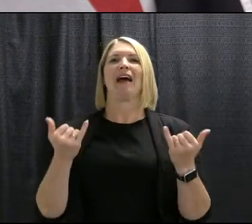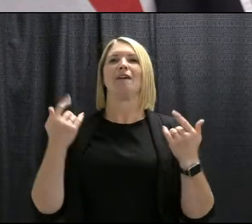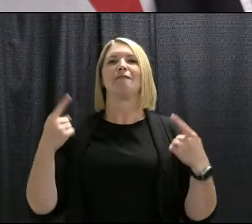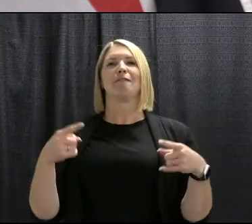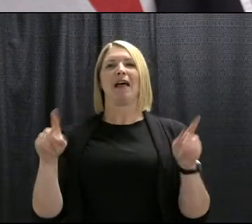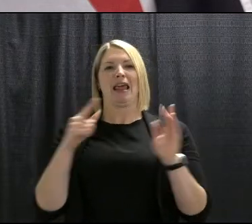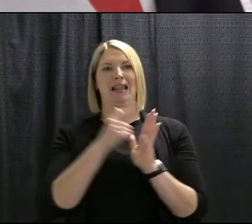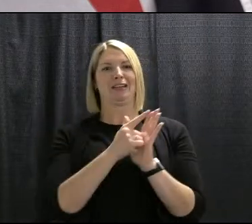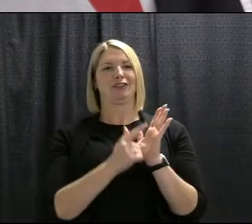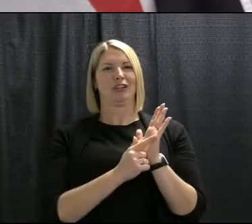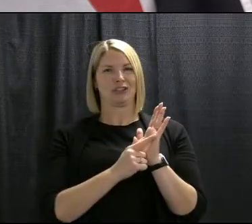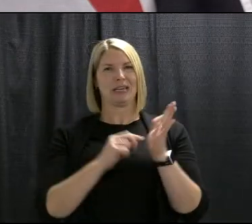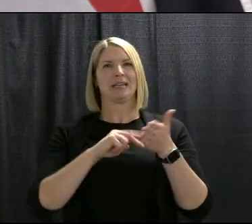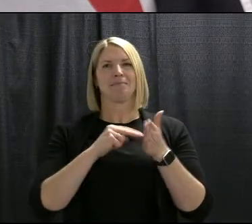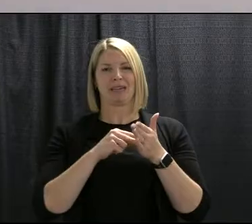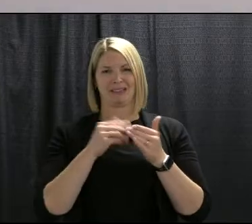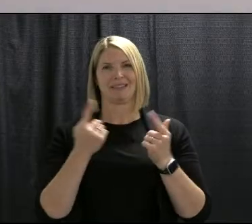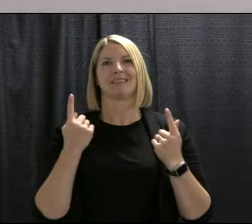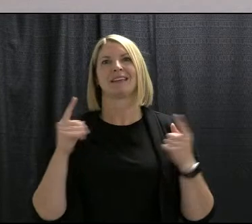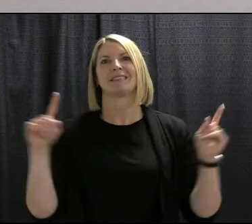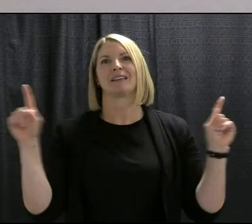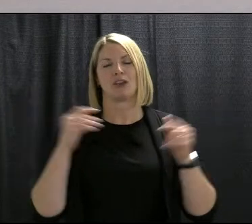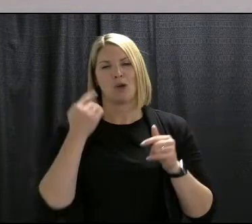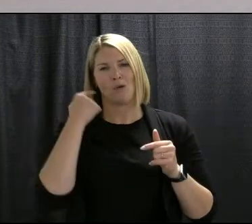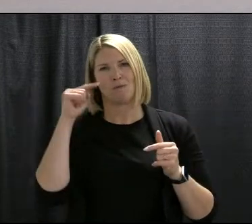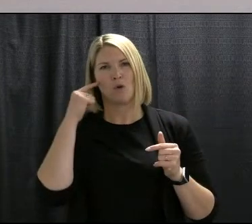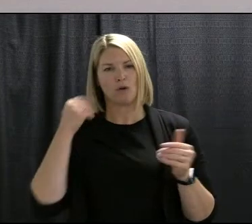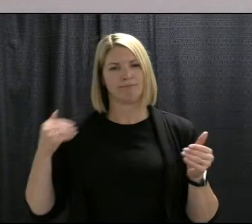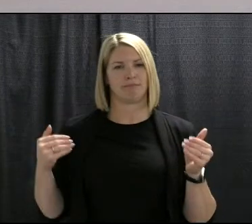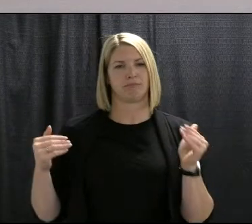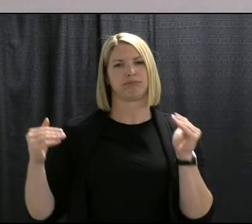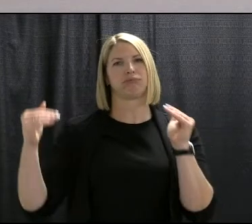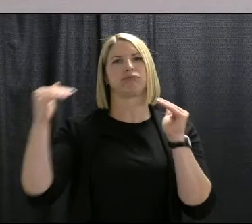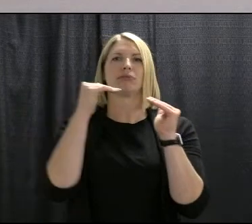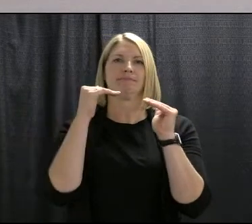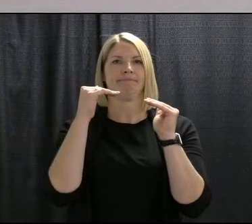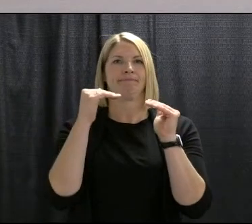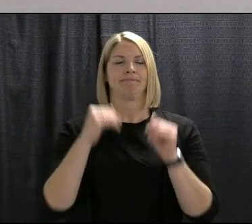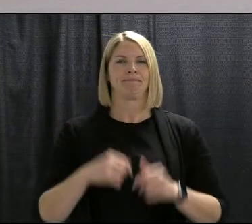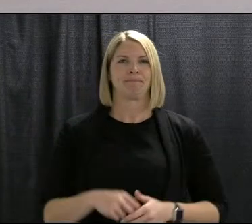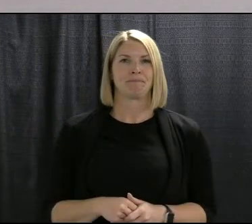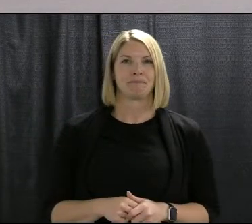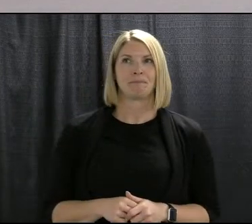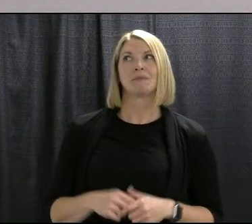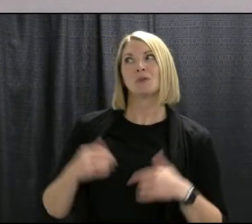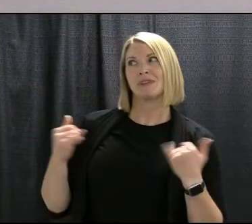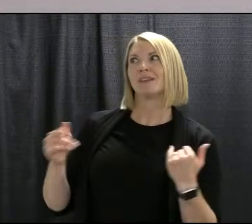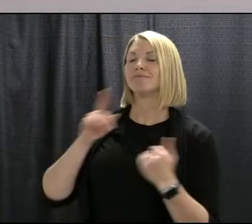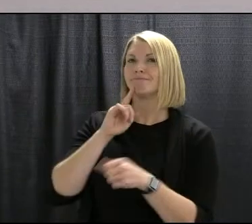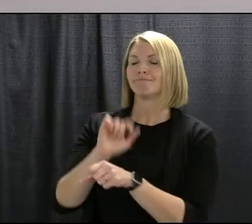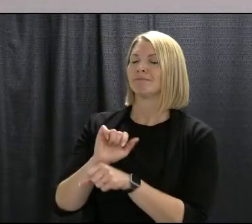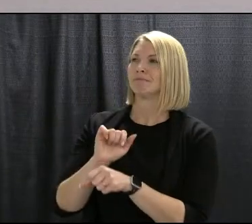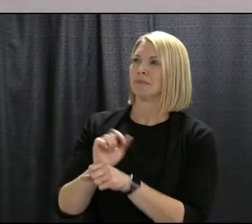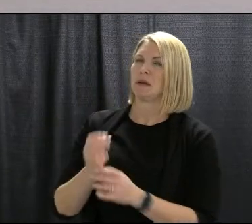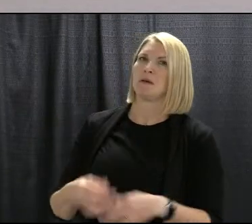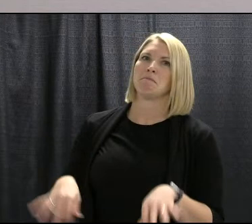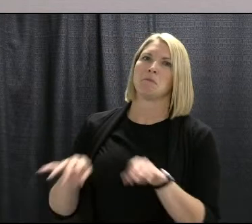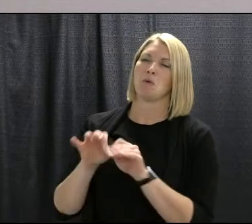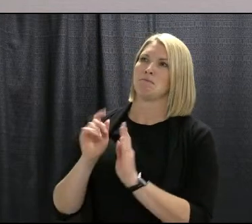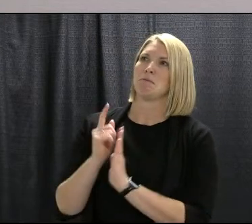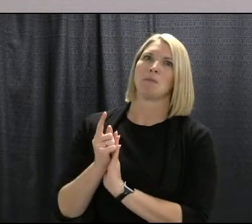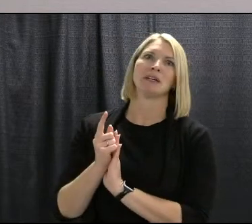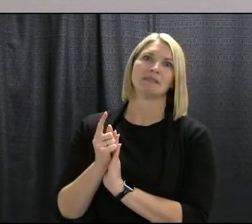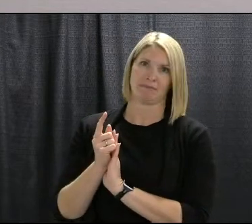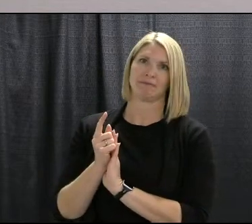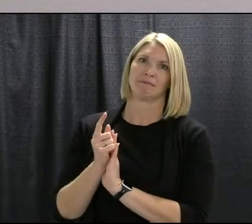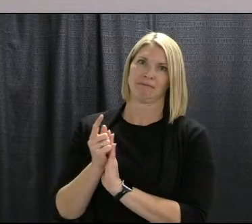step forward. Thank you. Thank you. So this certainly is a historic moment for our government and for Newfoundland and Labrador,